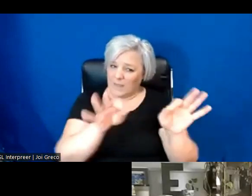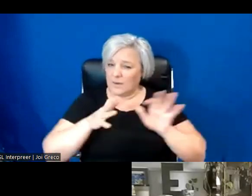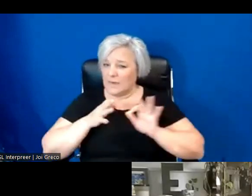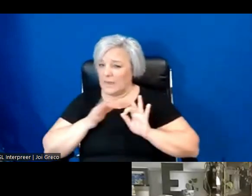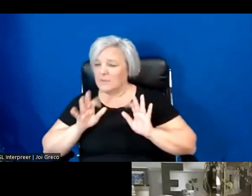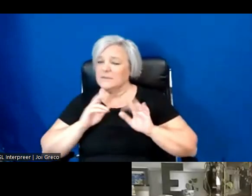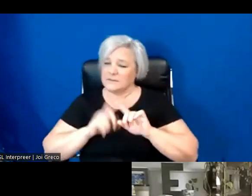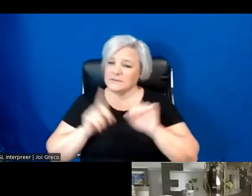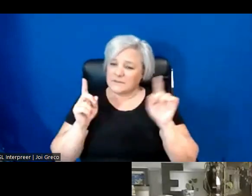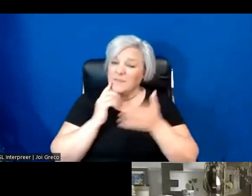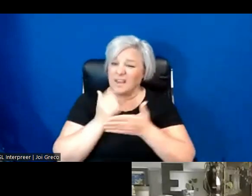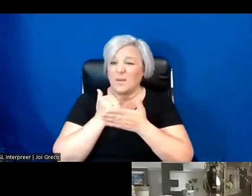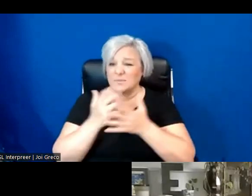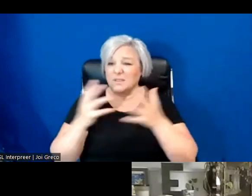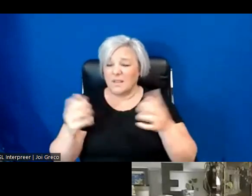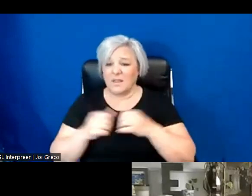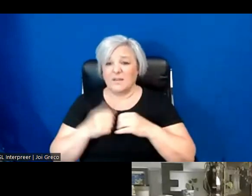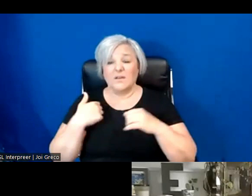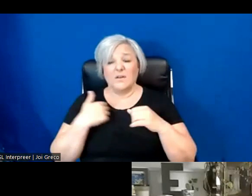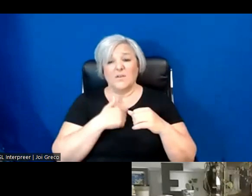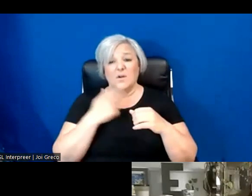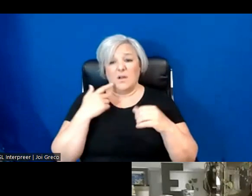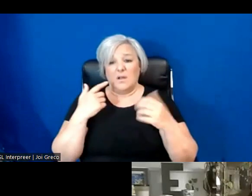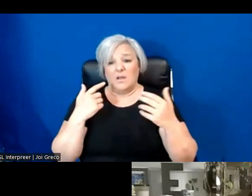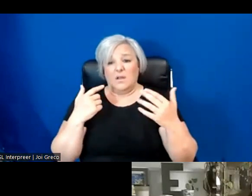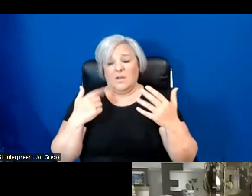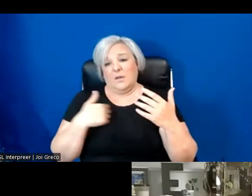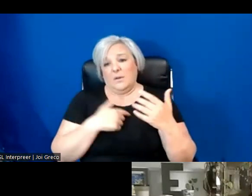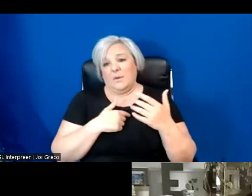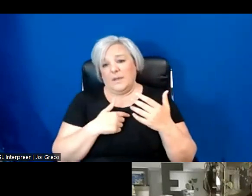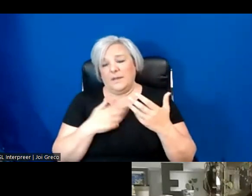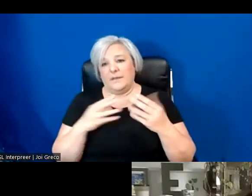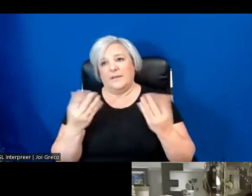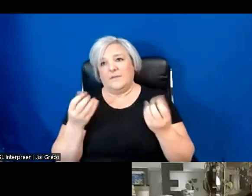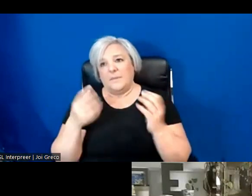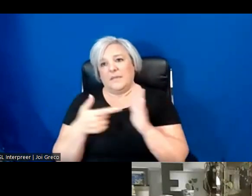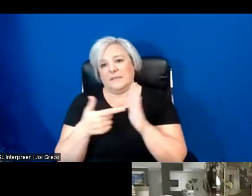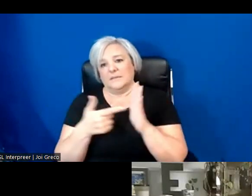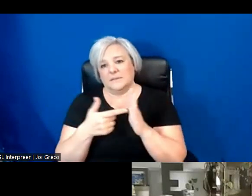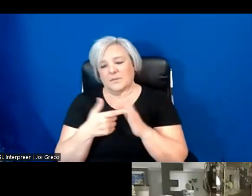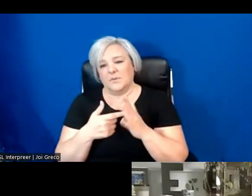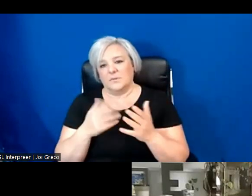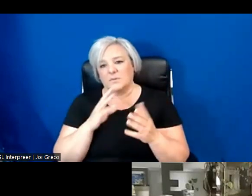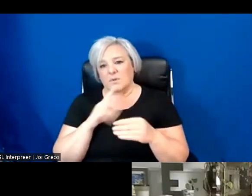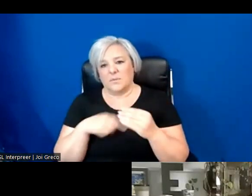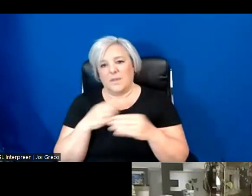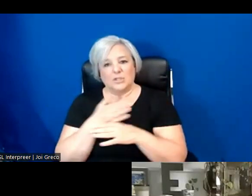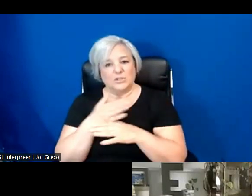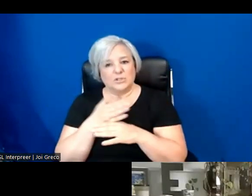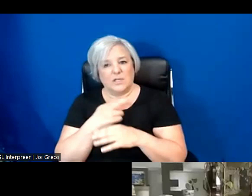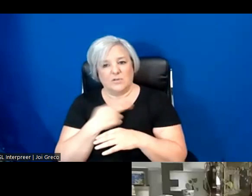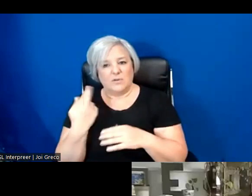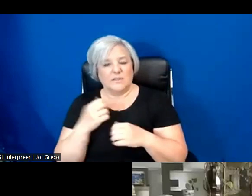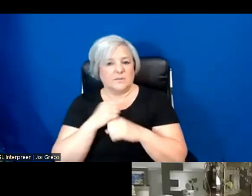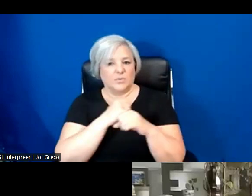helpful. For us, we do a lot of, example of a language problem, we talk a lot about shared risk and protective